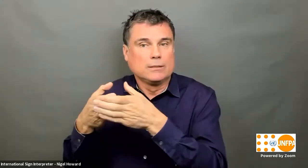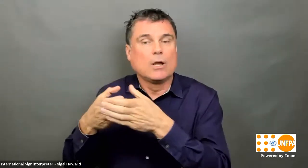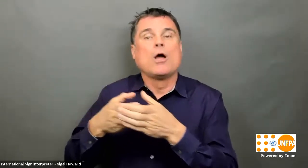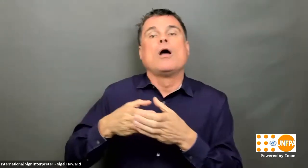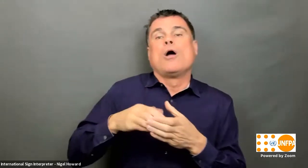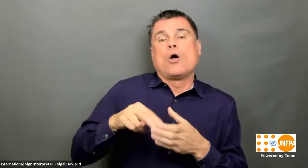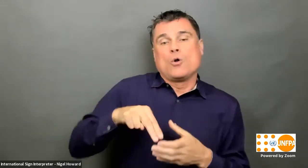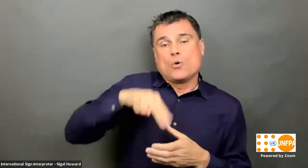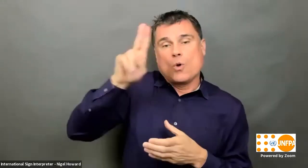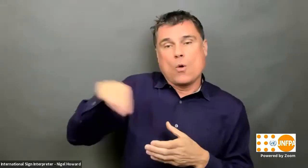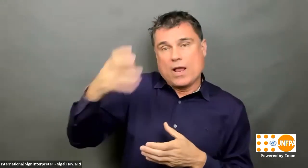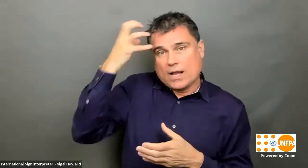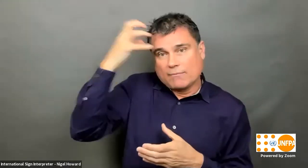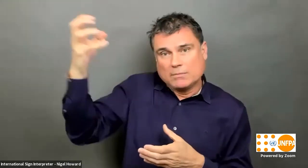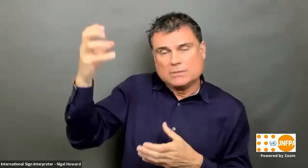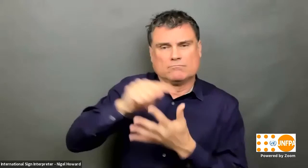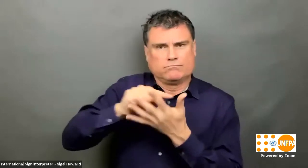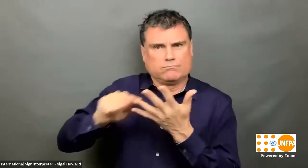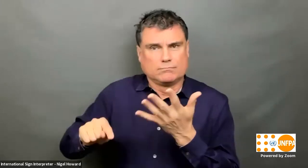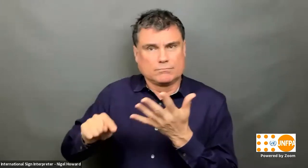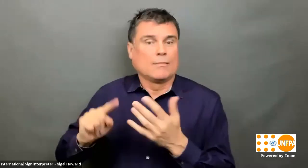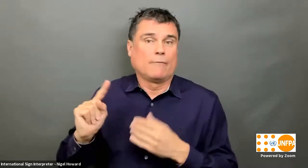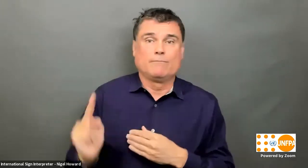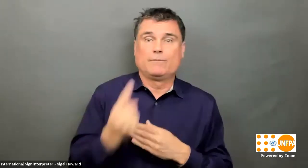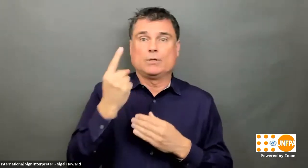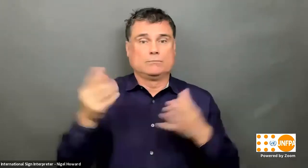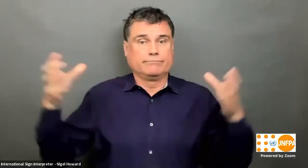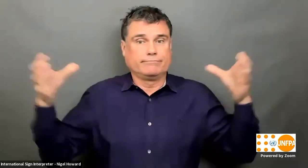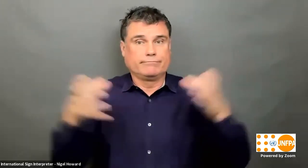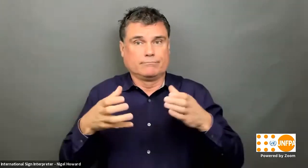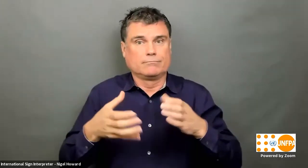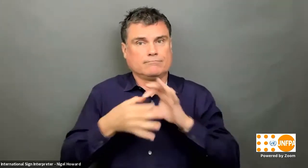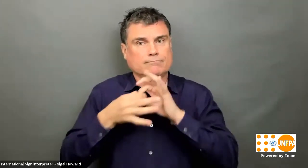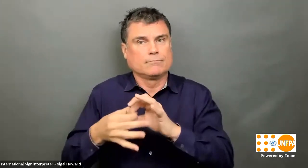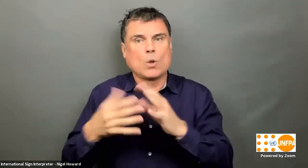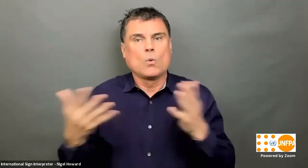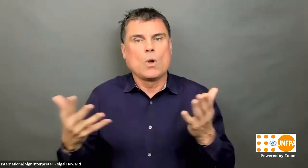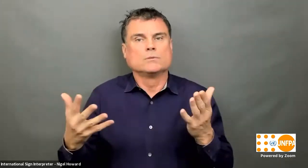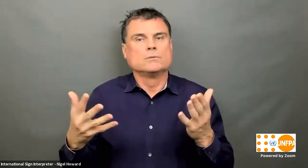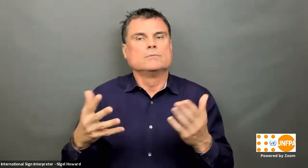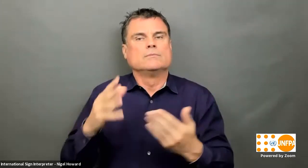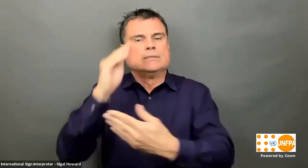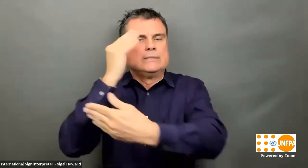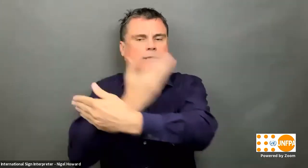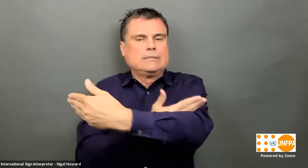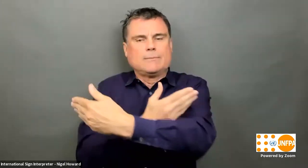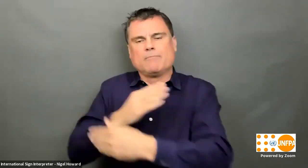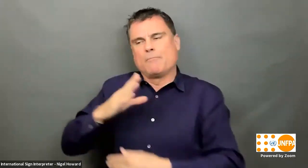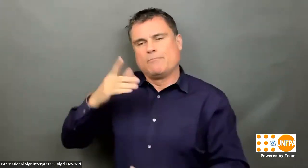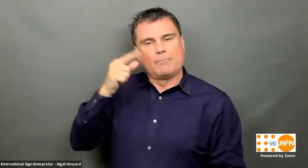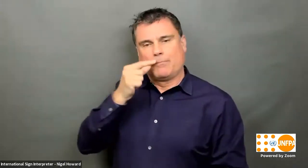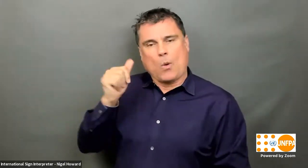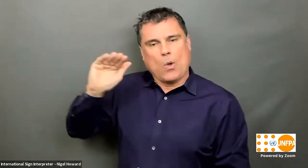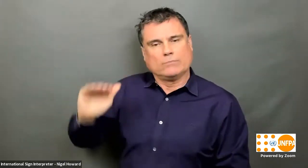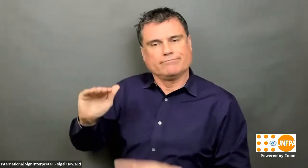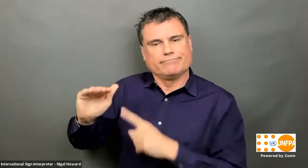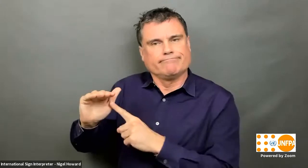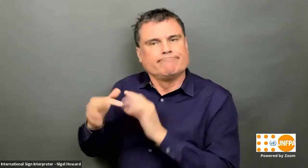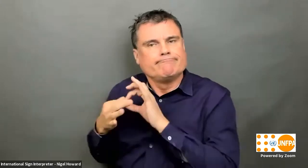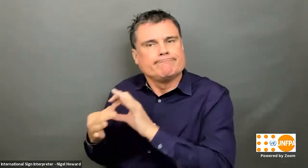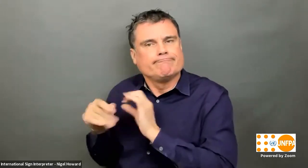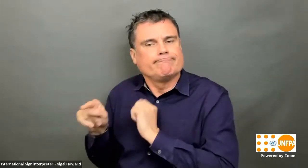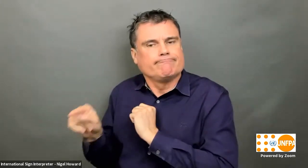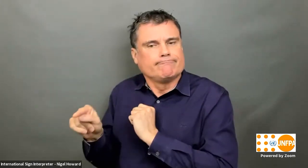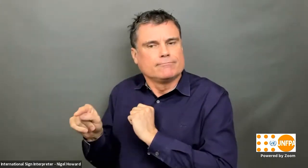interministerial dialogue on sound preference and gender bias sex selection. The event is organized by the Gender and Human